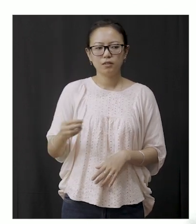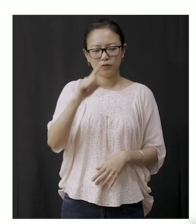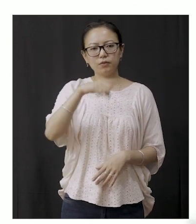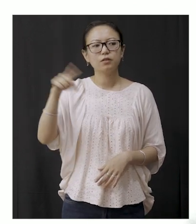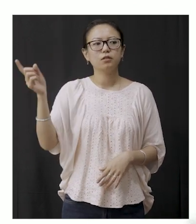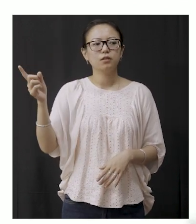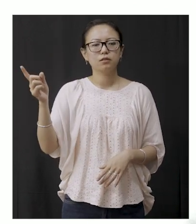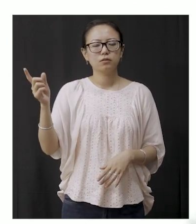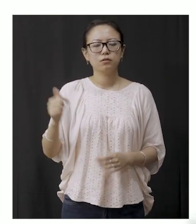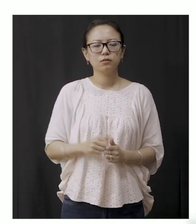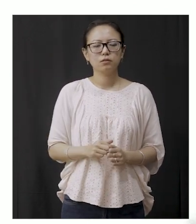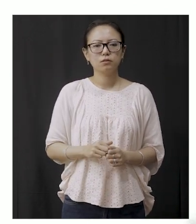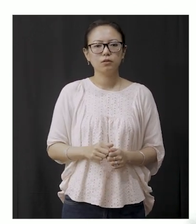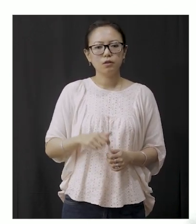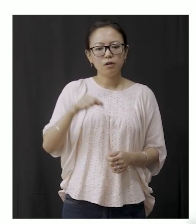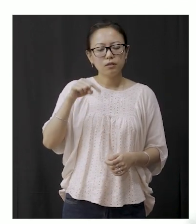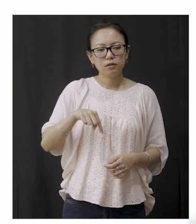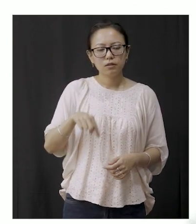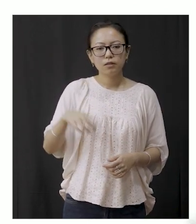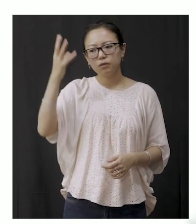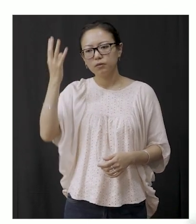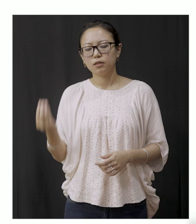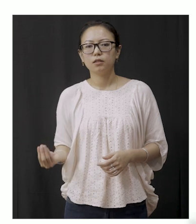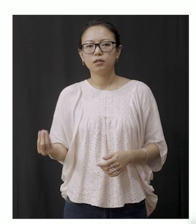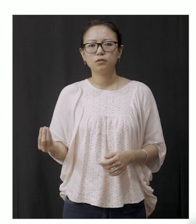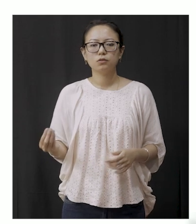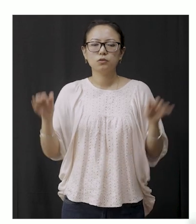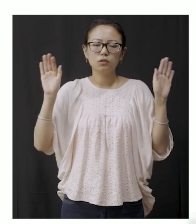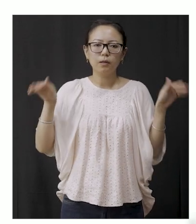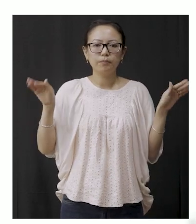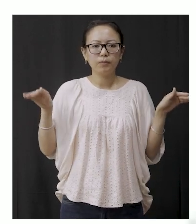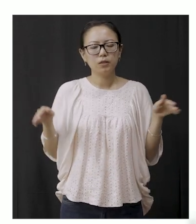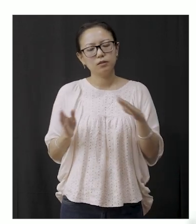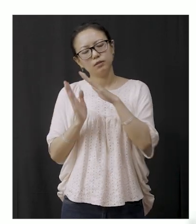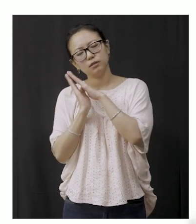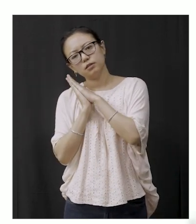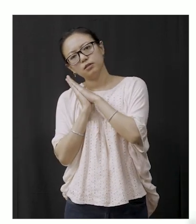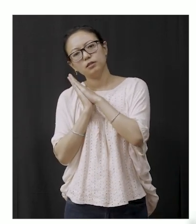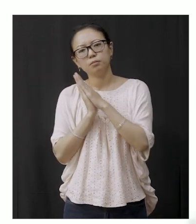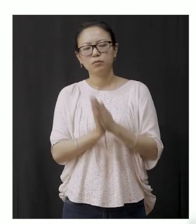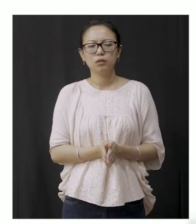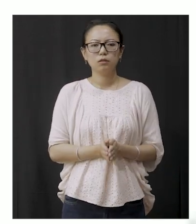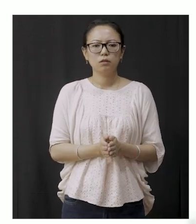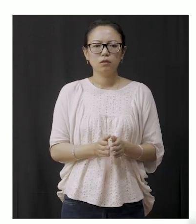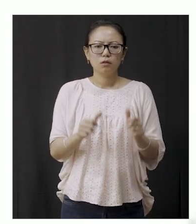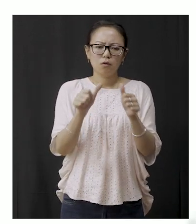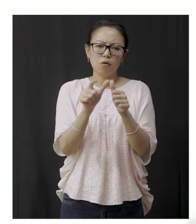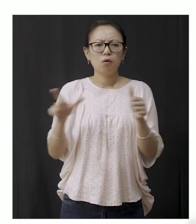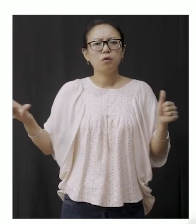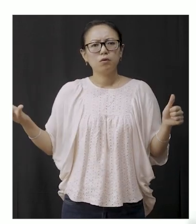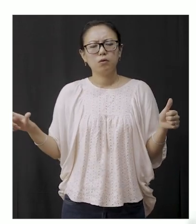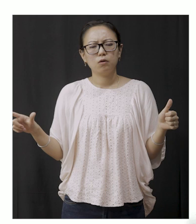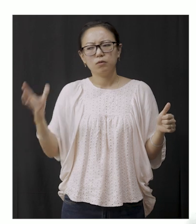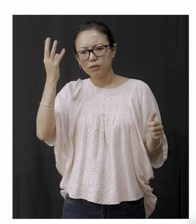already sleeping as it is night. And then in the night, we all sleep, right? Human beings